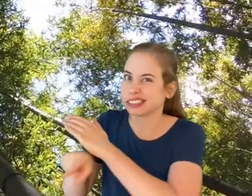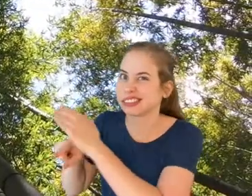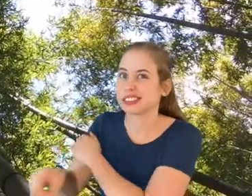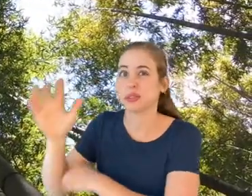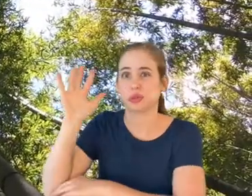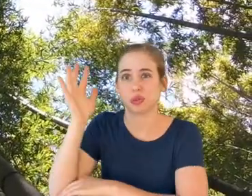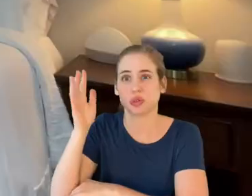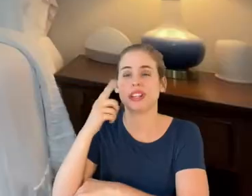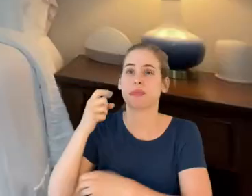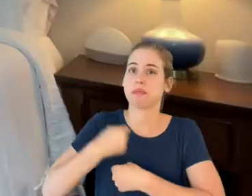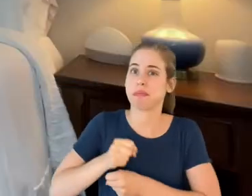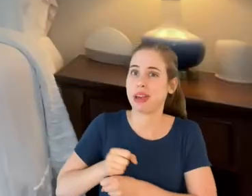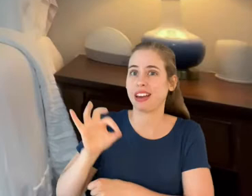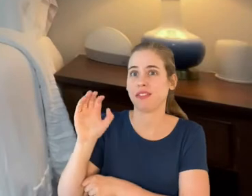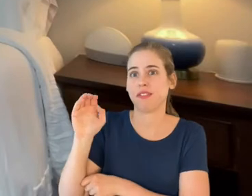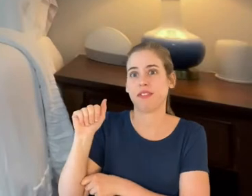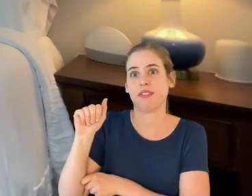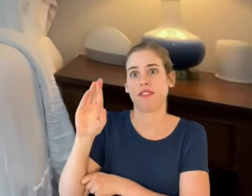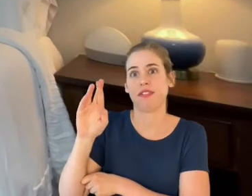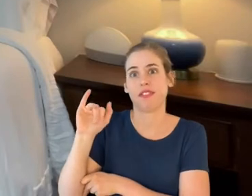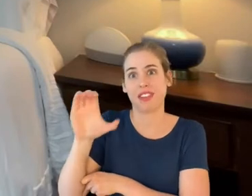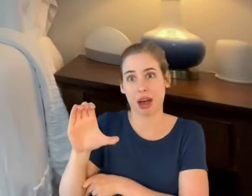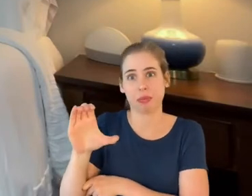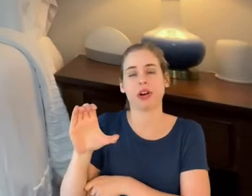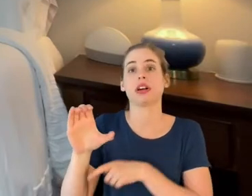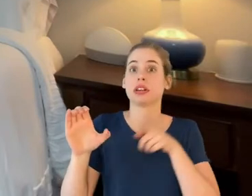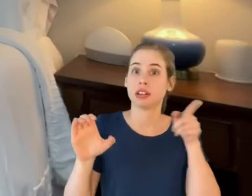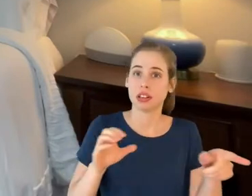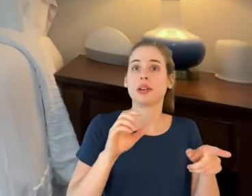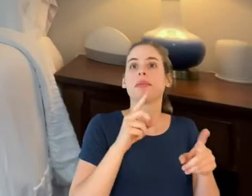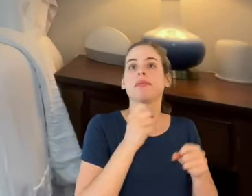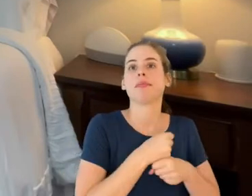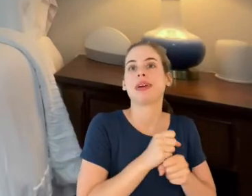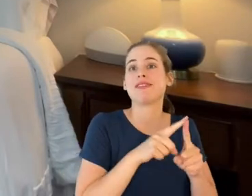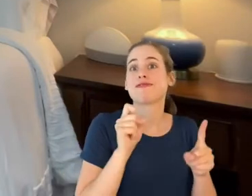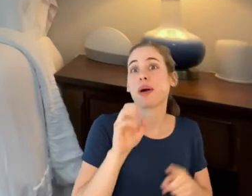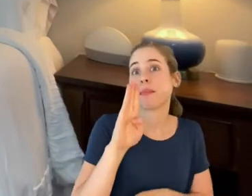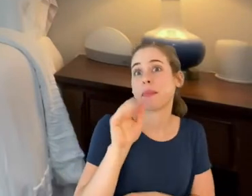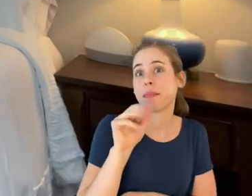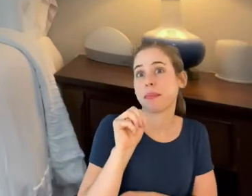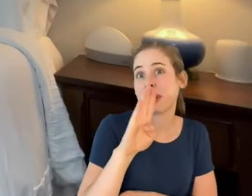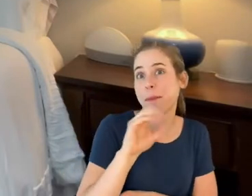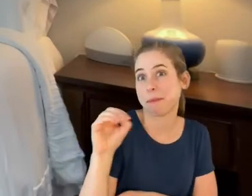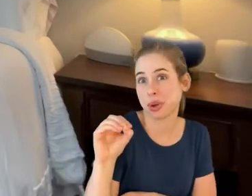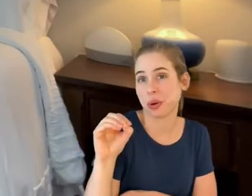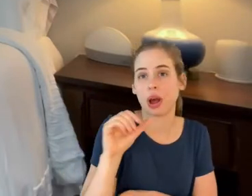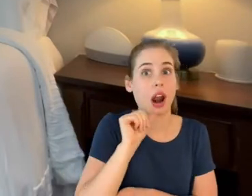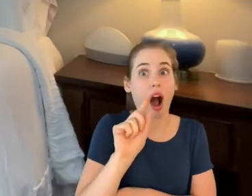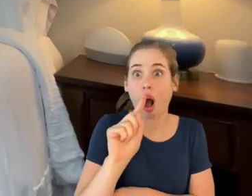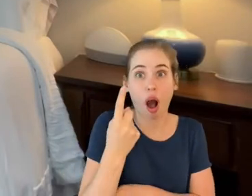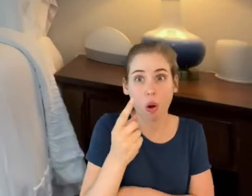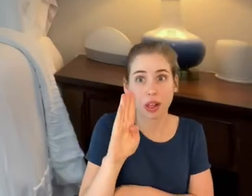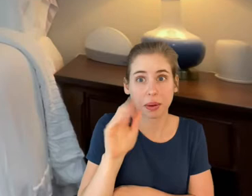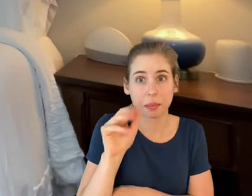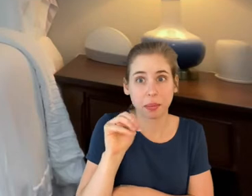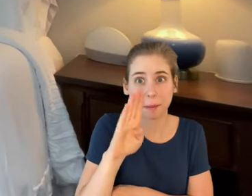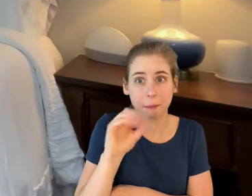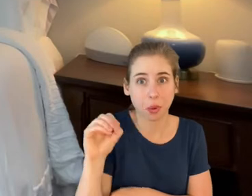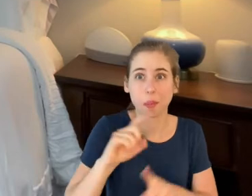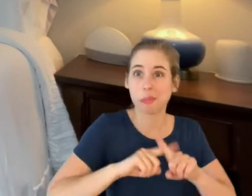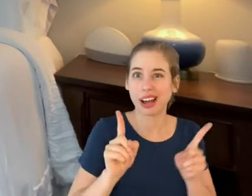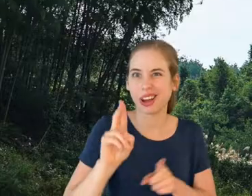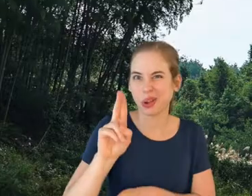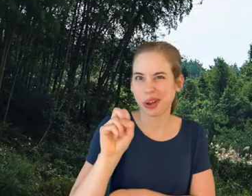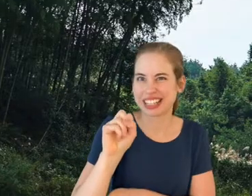soft fabric. So not only is it made out of bamboo, but it's also made from USDA organic